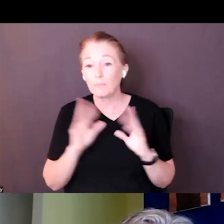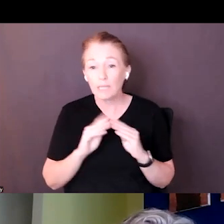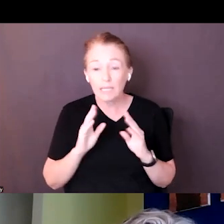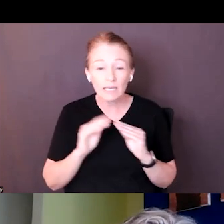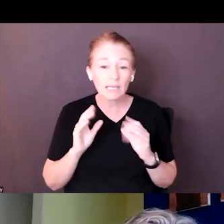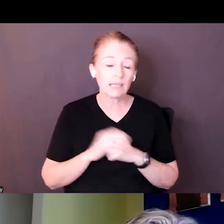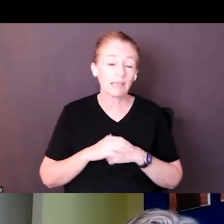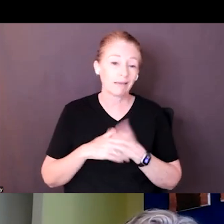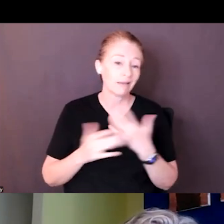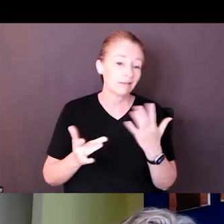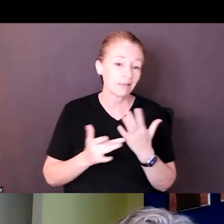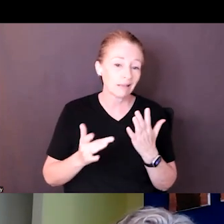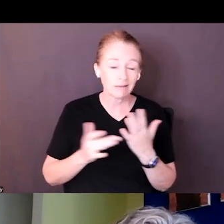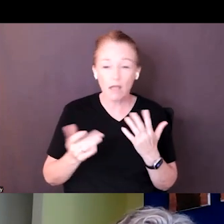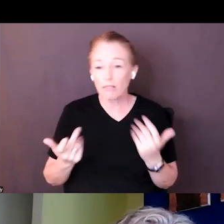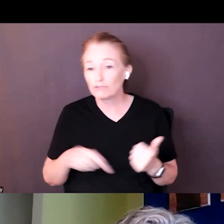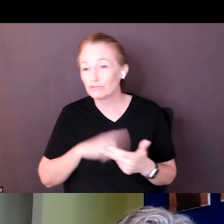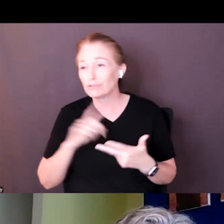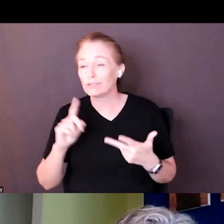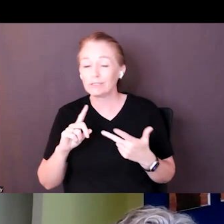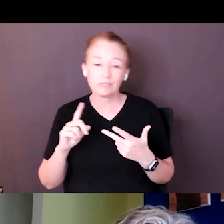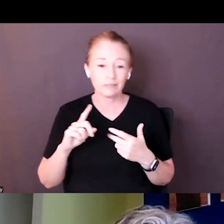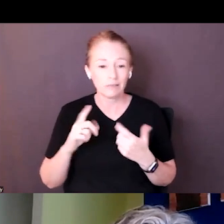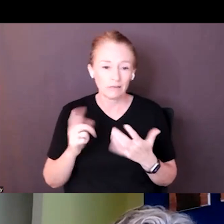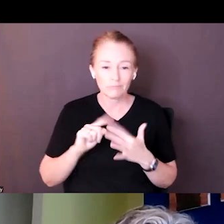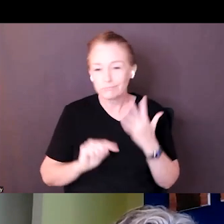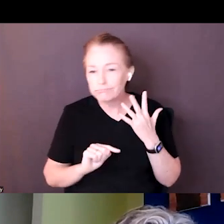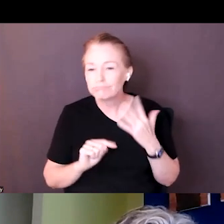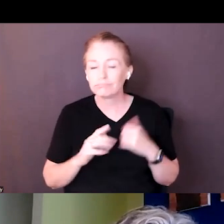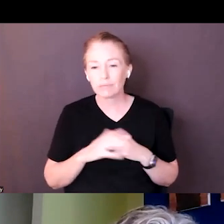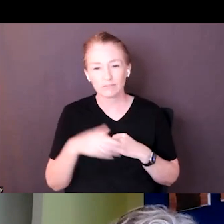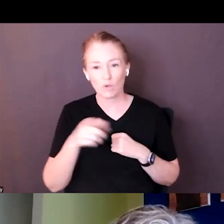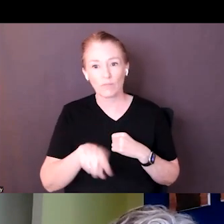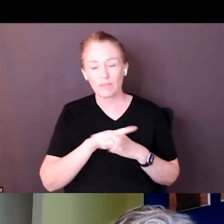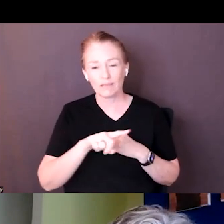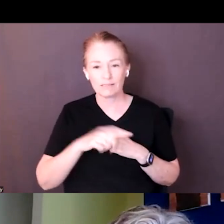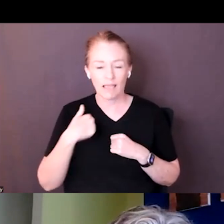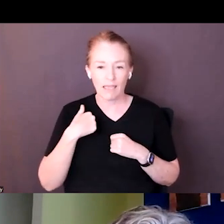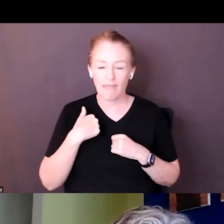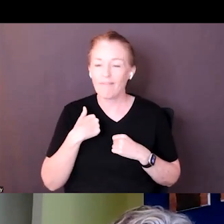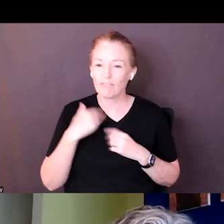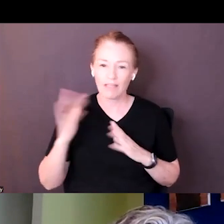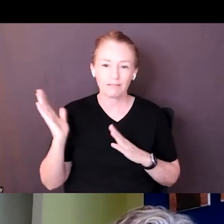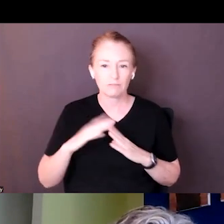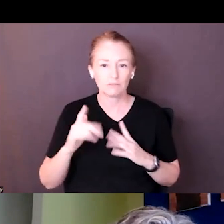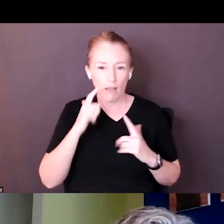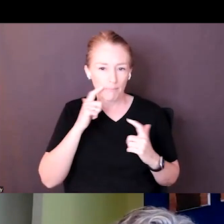So these special events really got some high views. So thrilled for that. Next slide.